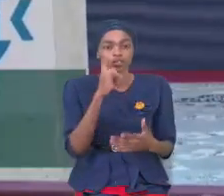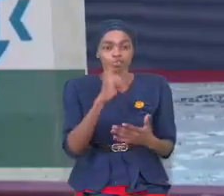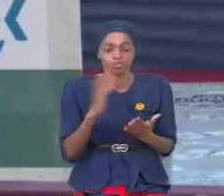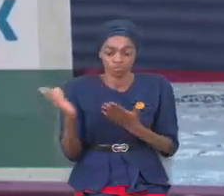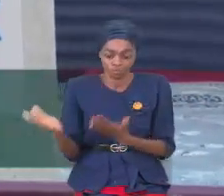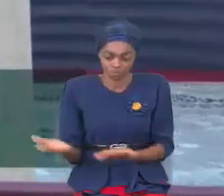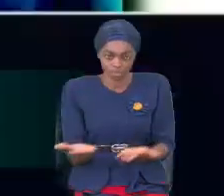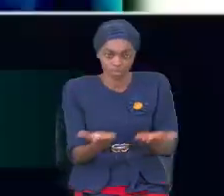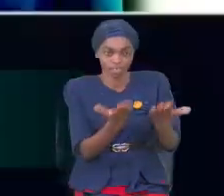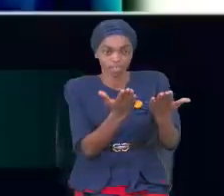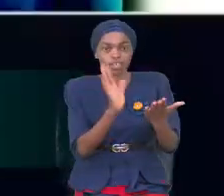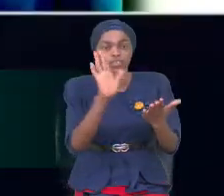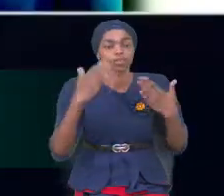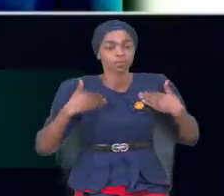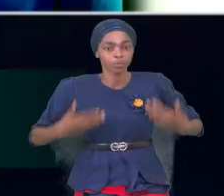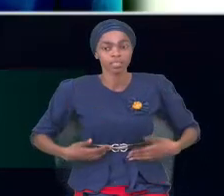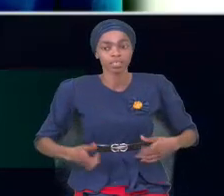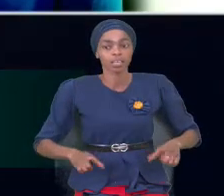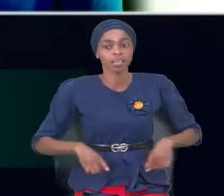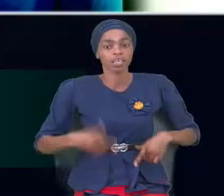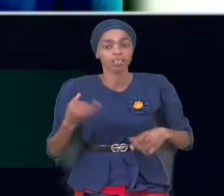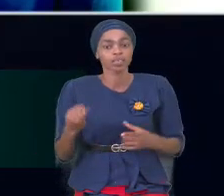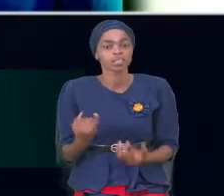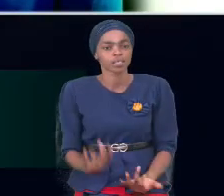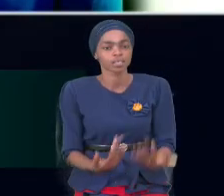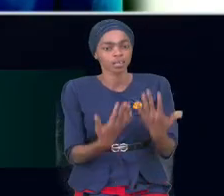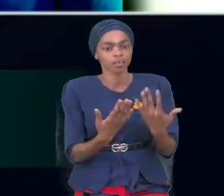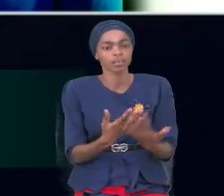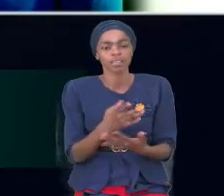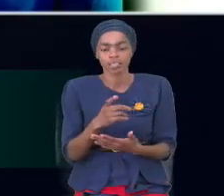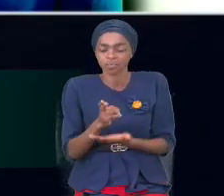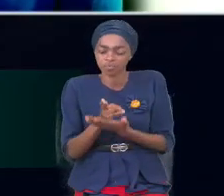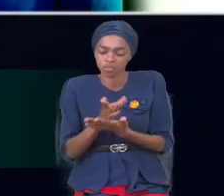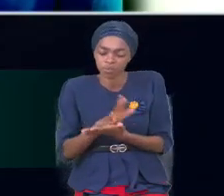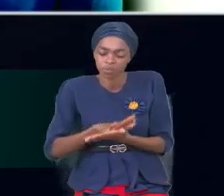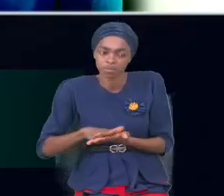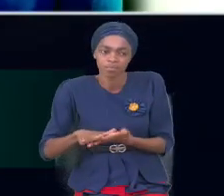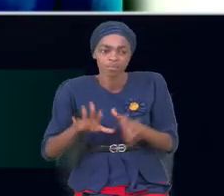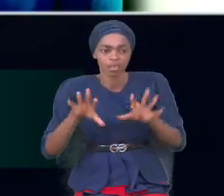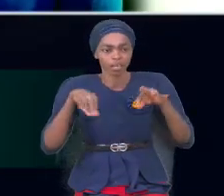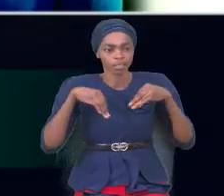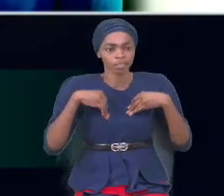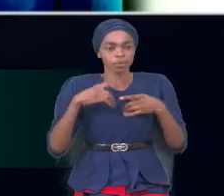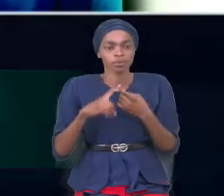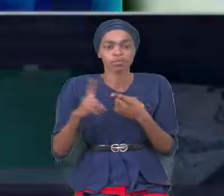sacrifice. And then it says, "Holy, acceptable unto God, which is your reasonable service." And